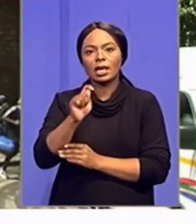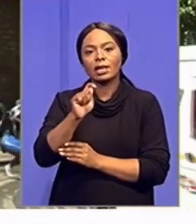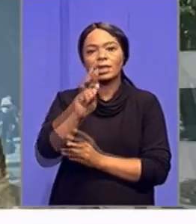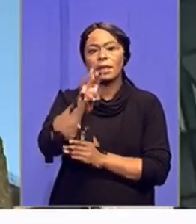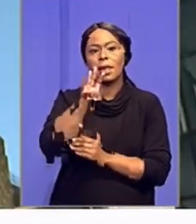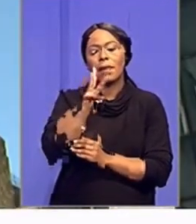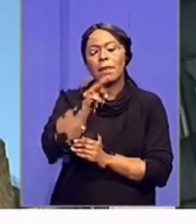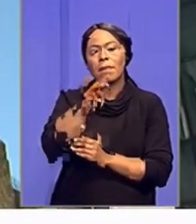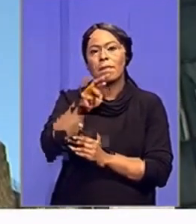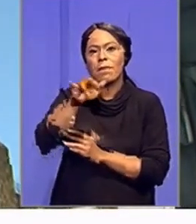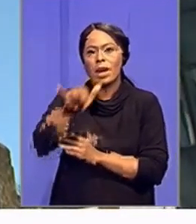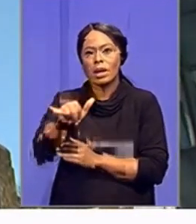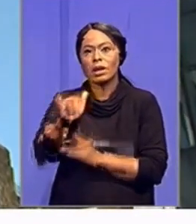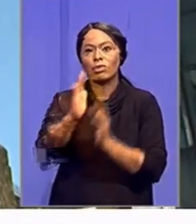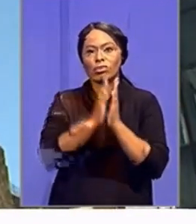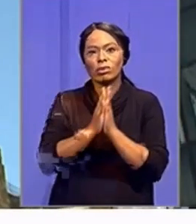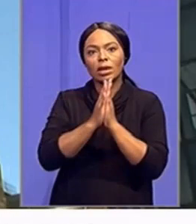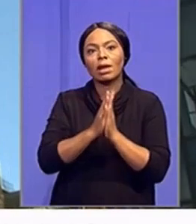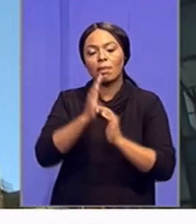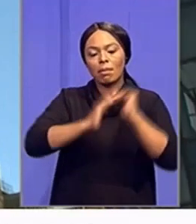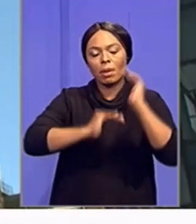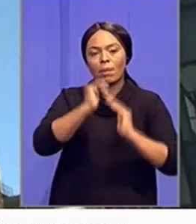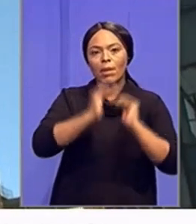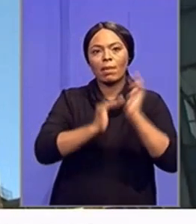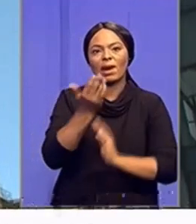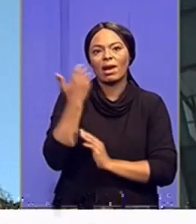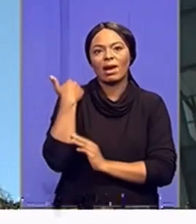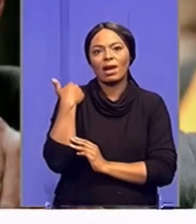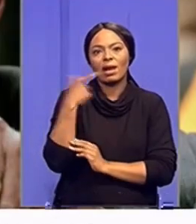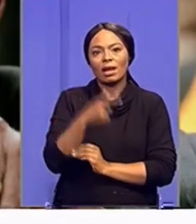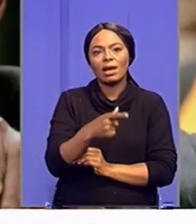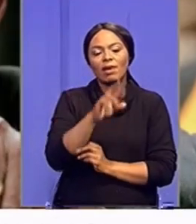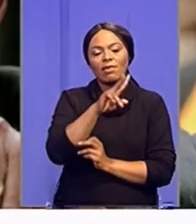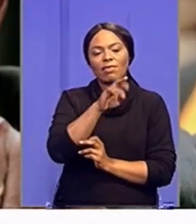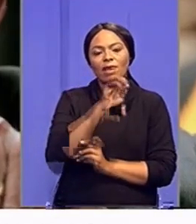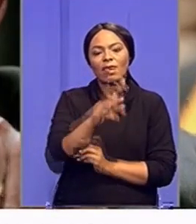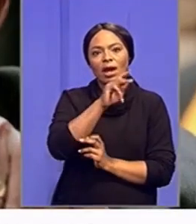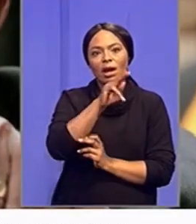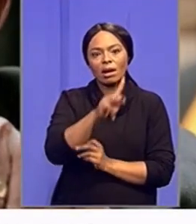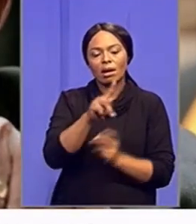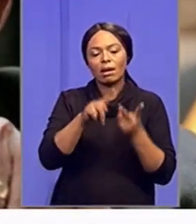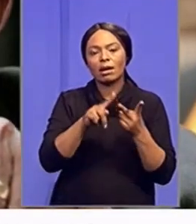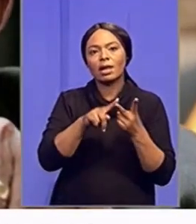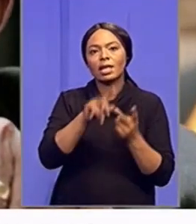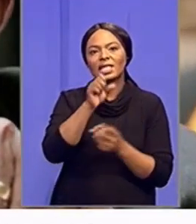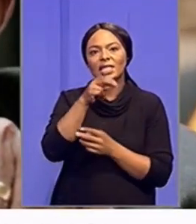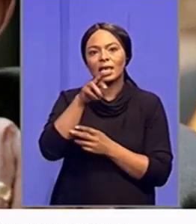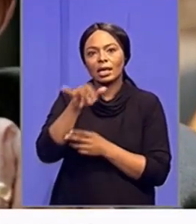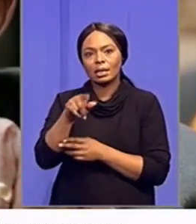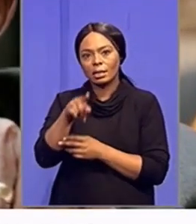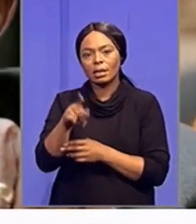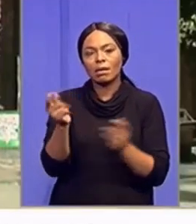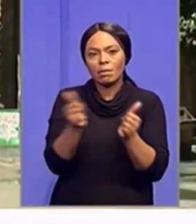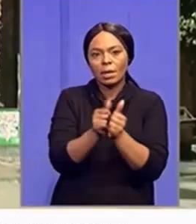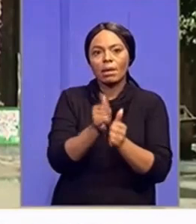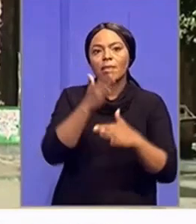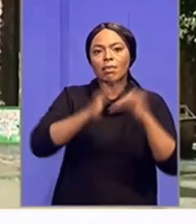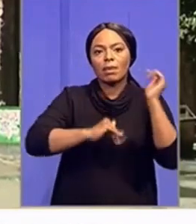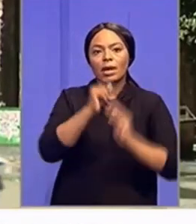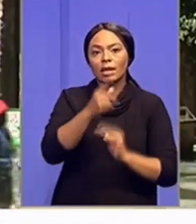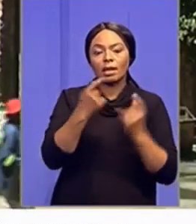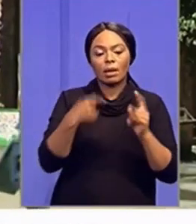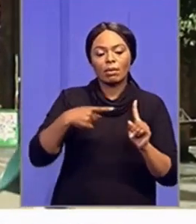agilwego ke Sir Baker le Frank Fleming mengwageng ya bo 20. Ke gona mo mohu Desmond Tutu a kgethilwego le go